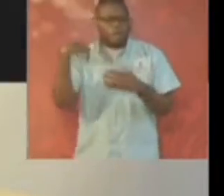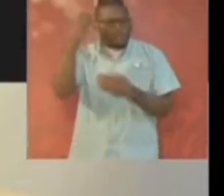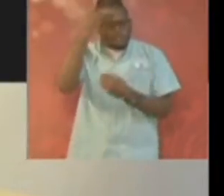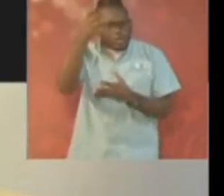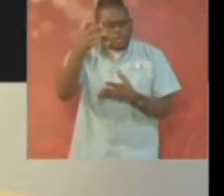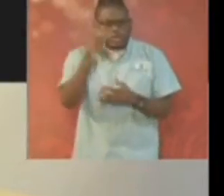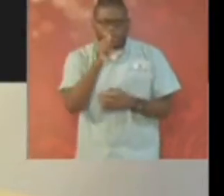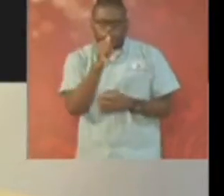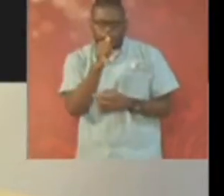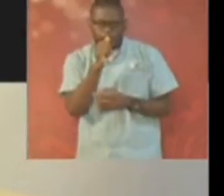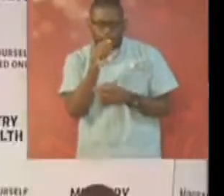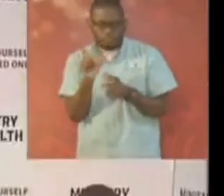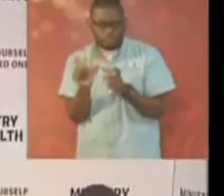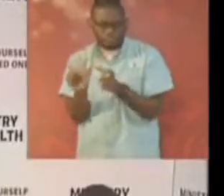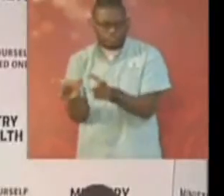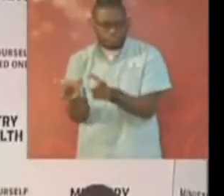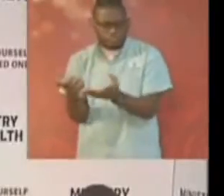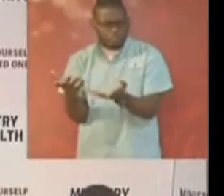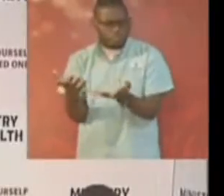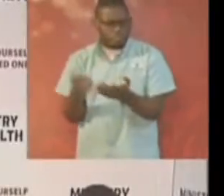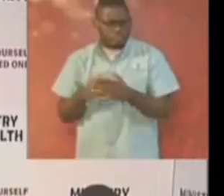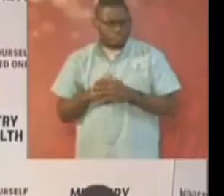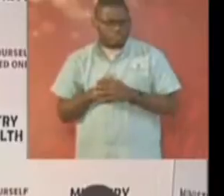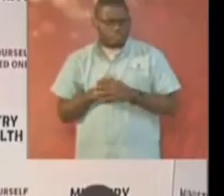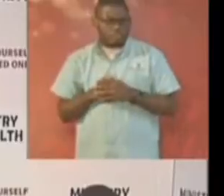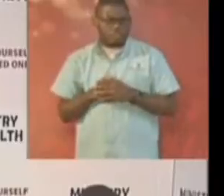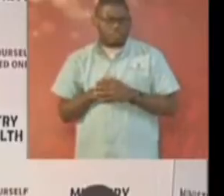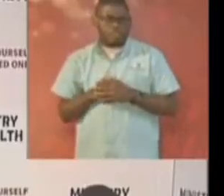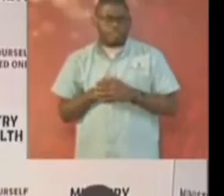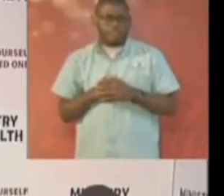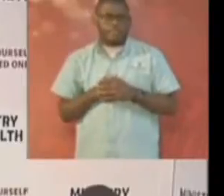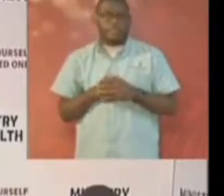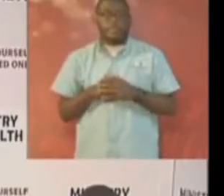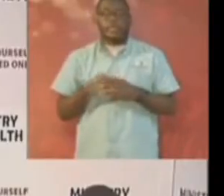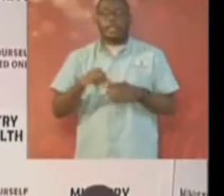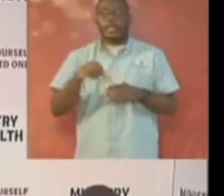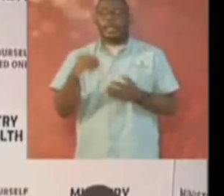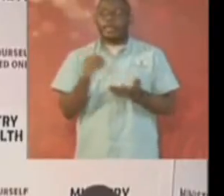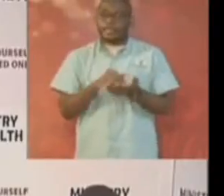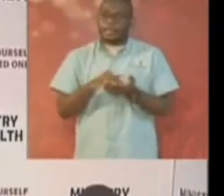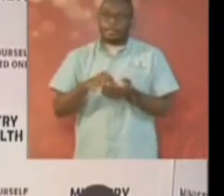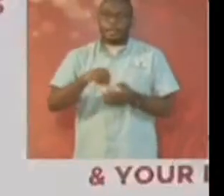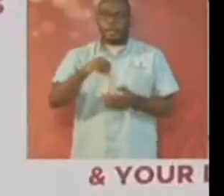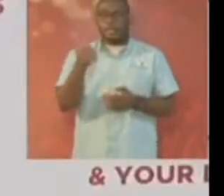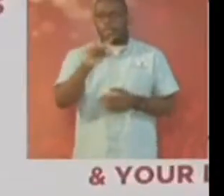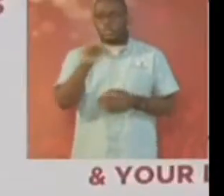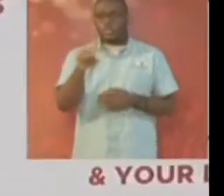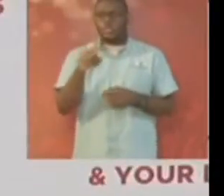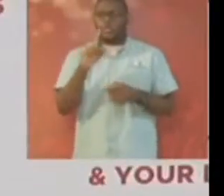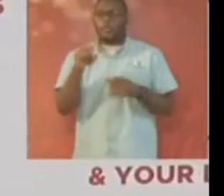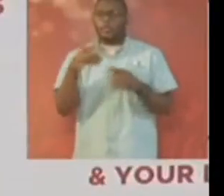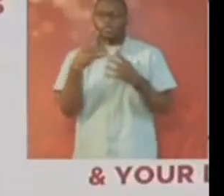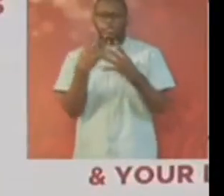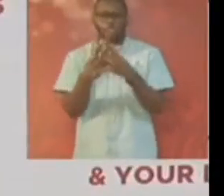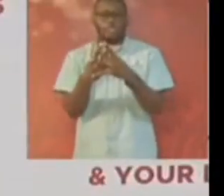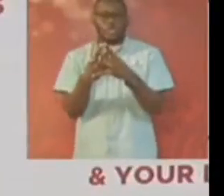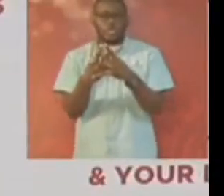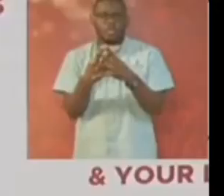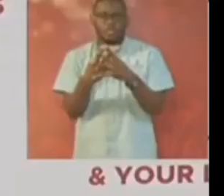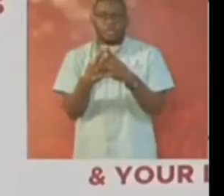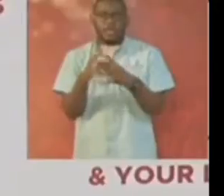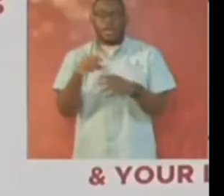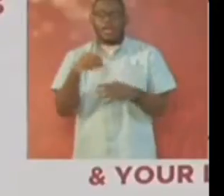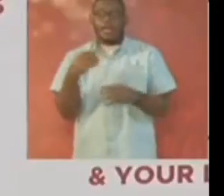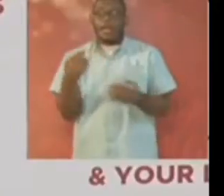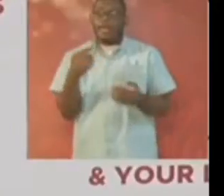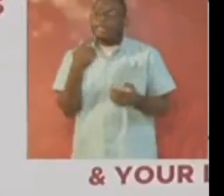Thank you. Okay, Ms. Cutting, again, another interesting question regarding the prison system. So, as I indicated